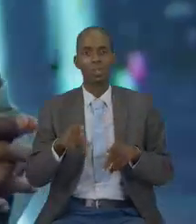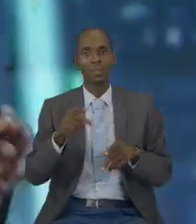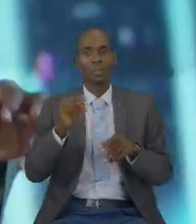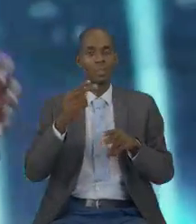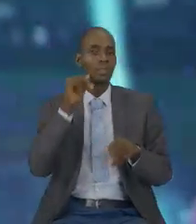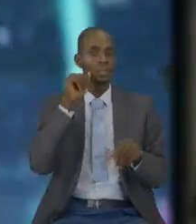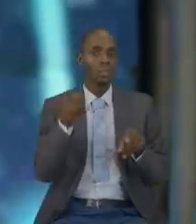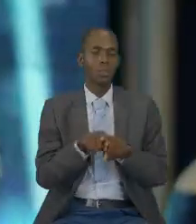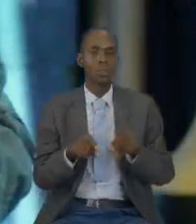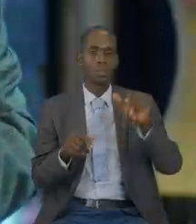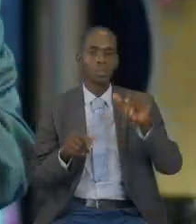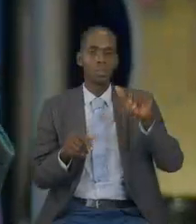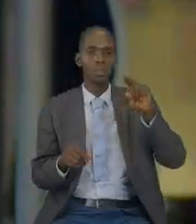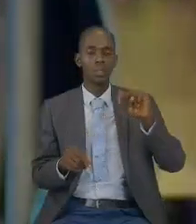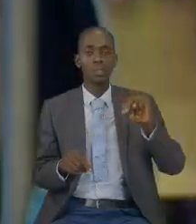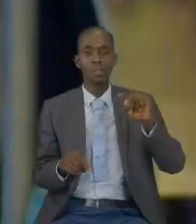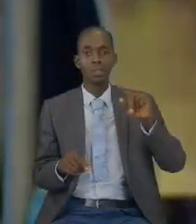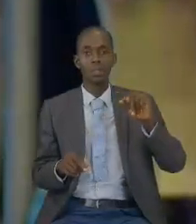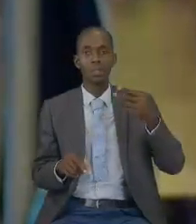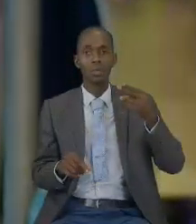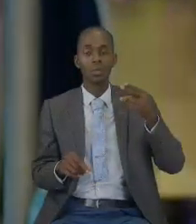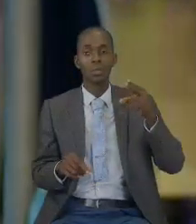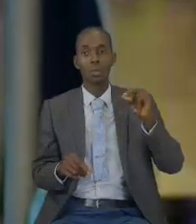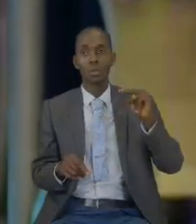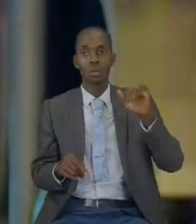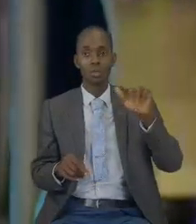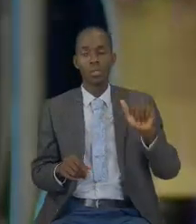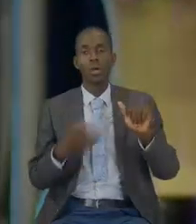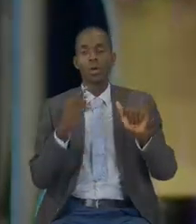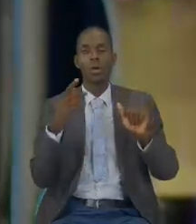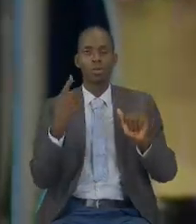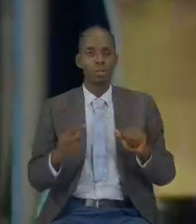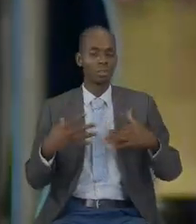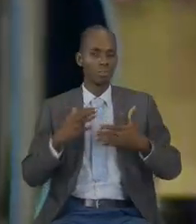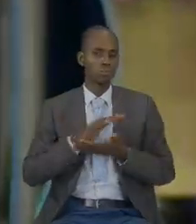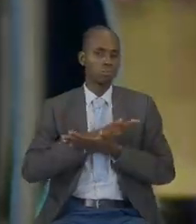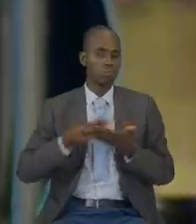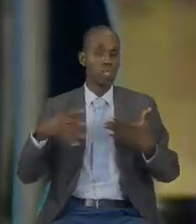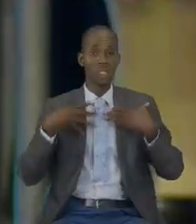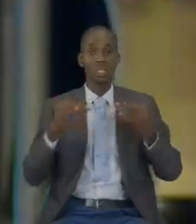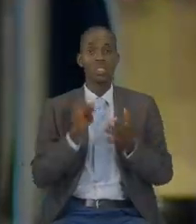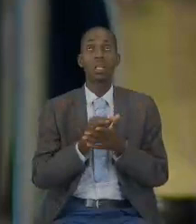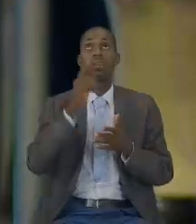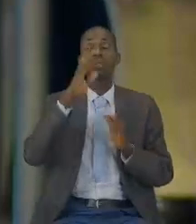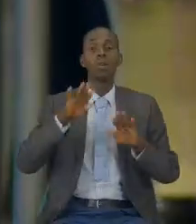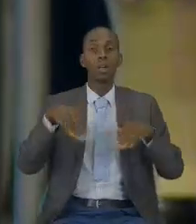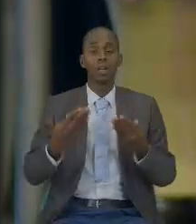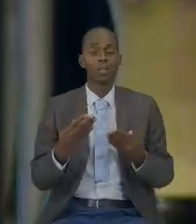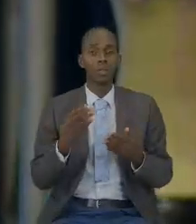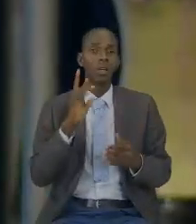of the cure the Lord gave her of the problem she had had for